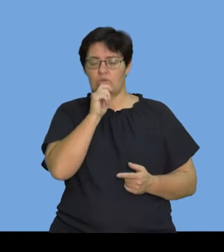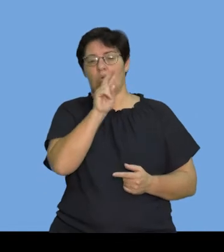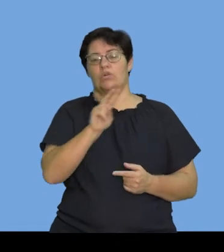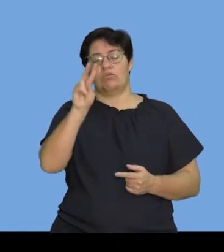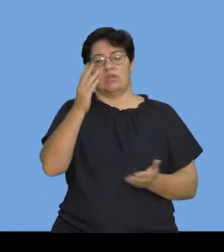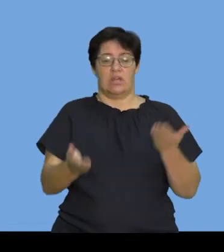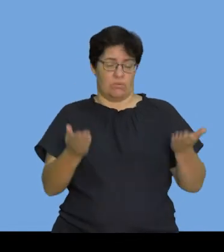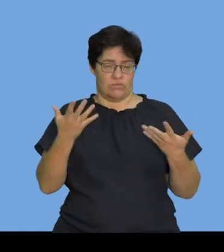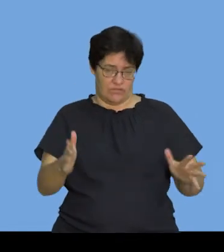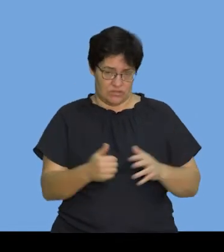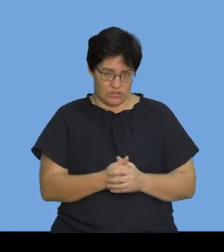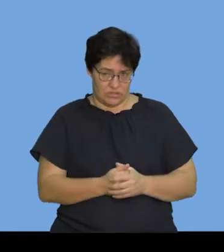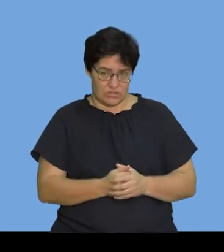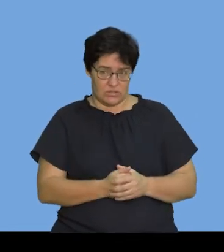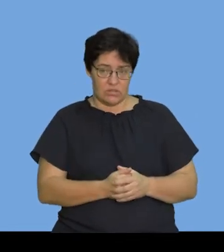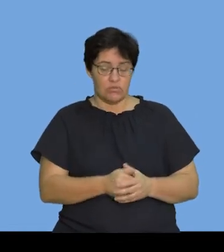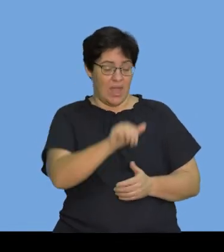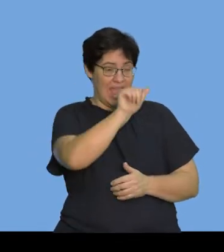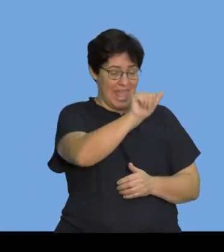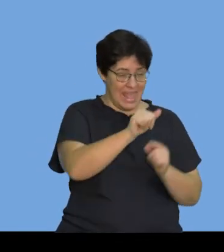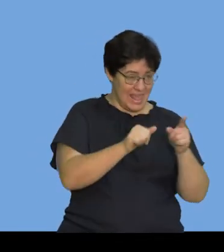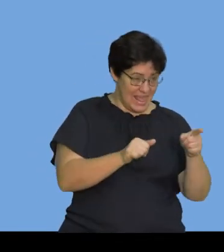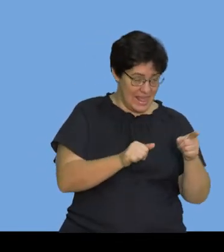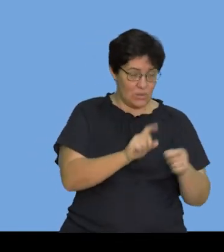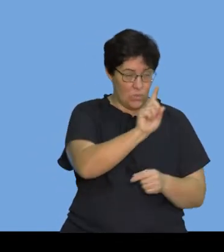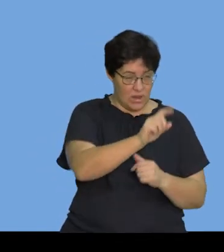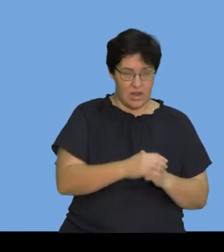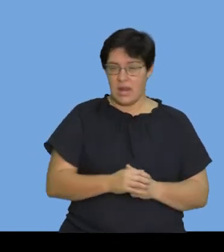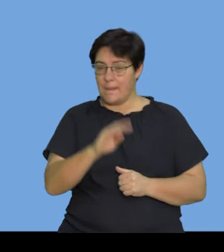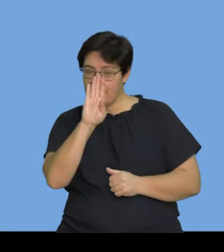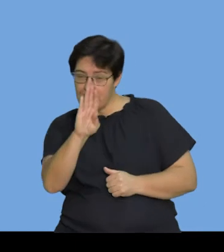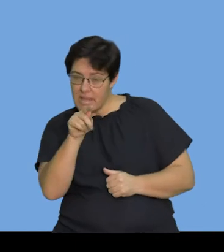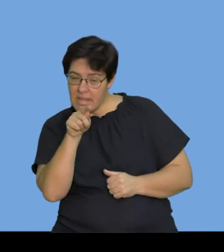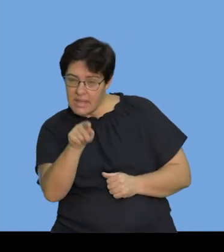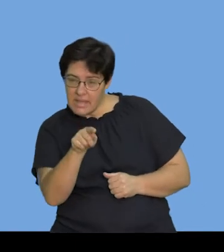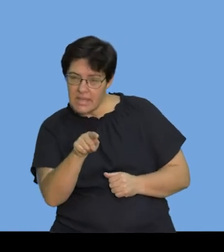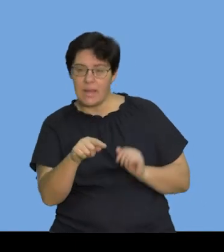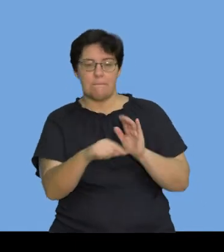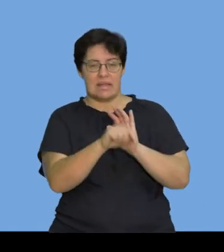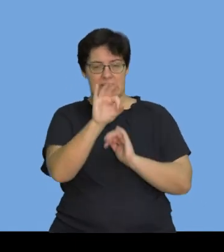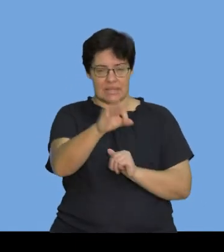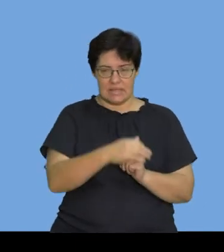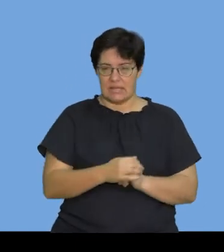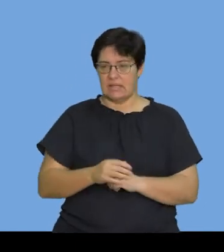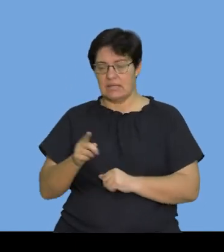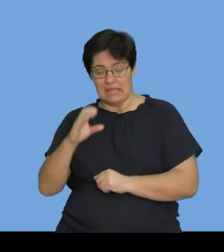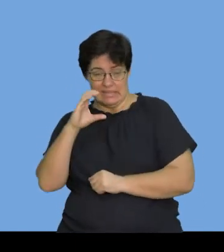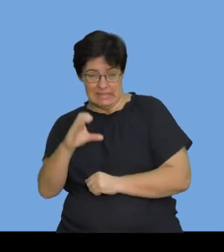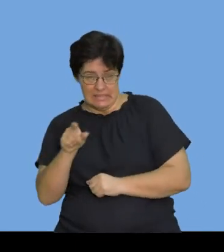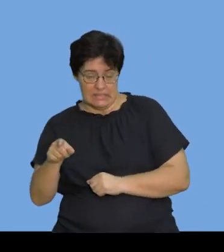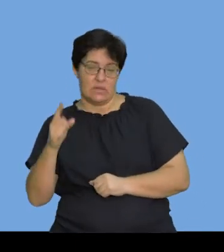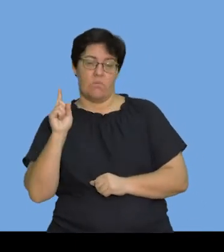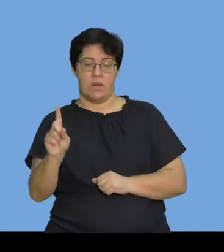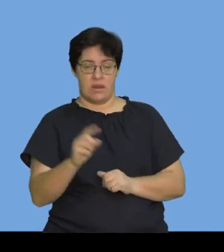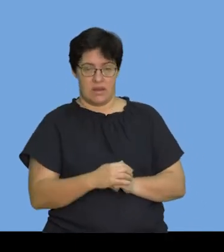So firstly, my a value there is 1, my b value there is -3, my c value there is